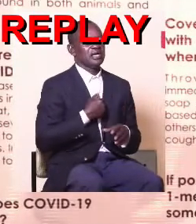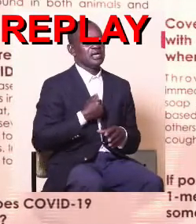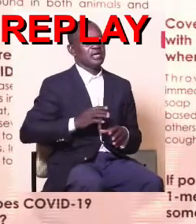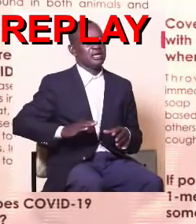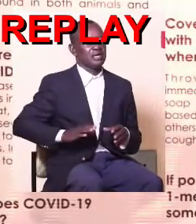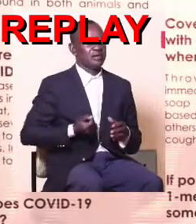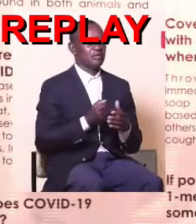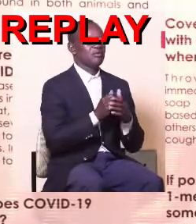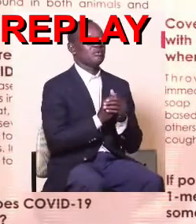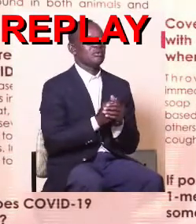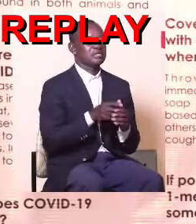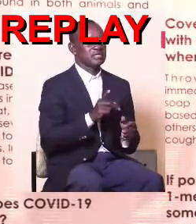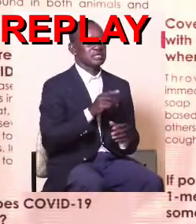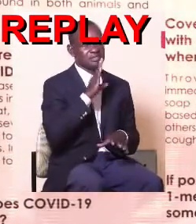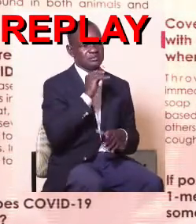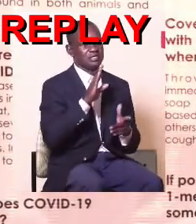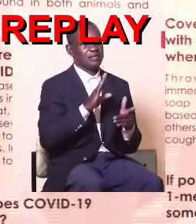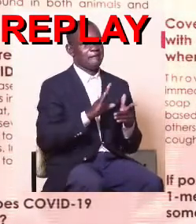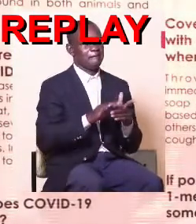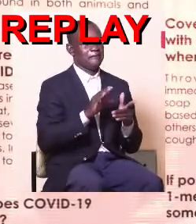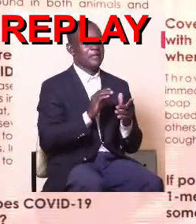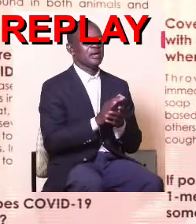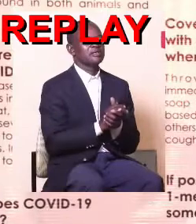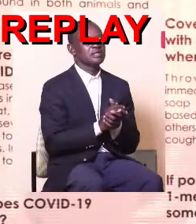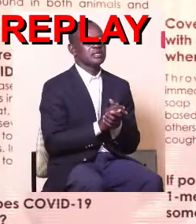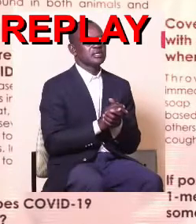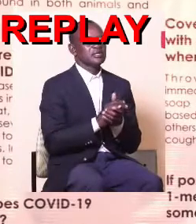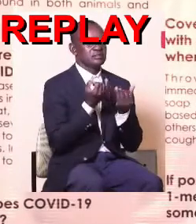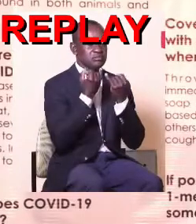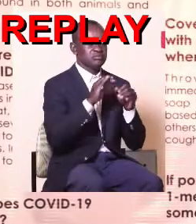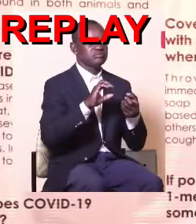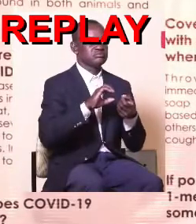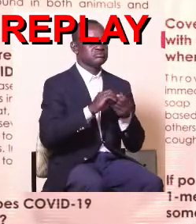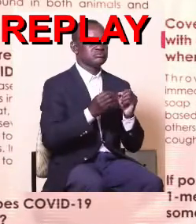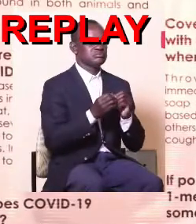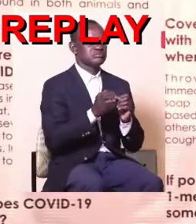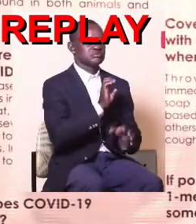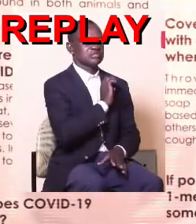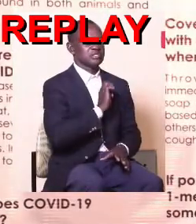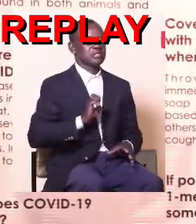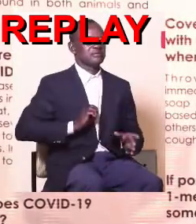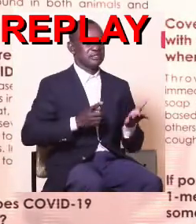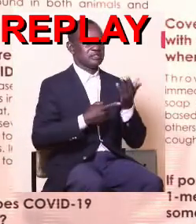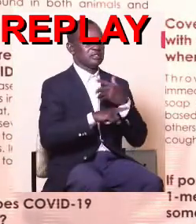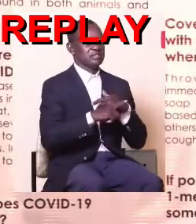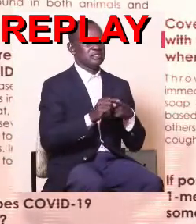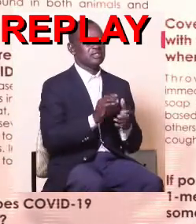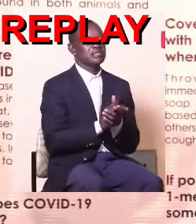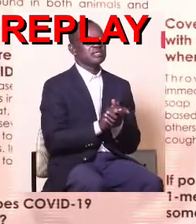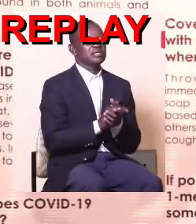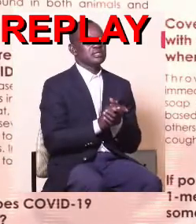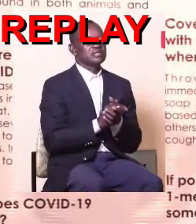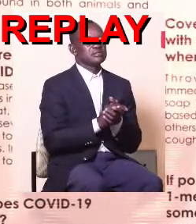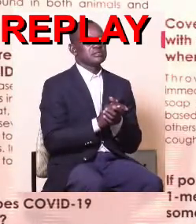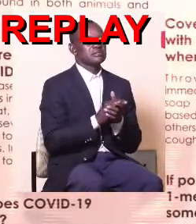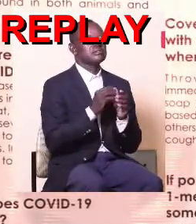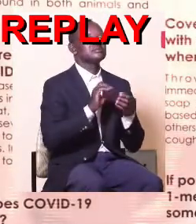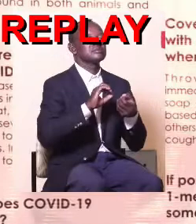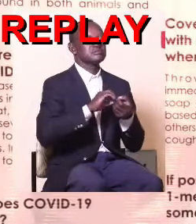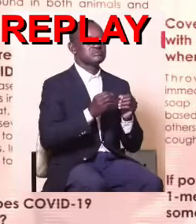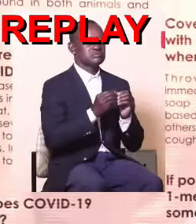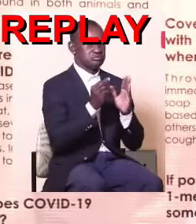of our missions, the emergency numbers. They are listed there, so that we can publish it as widely